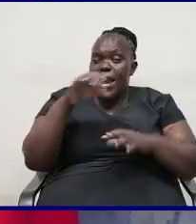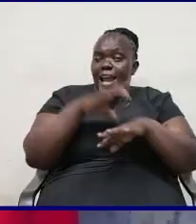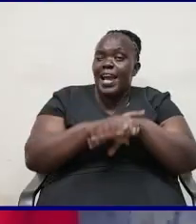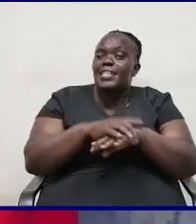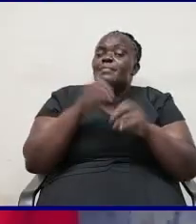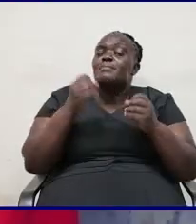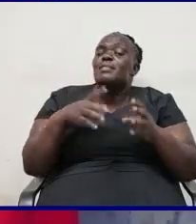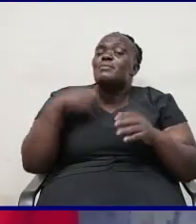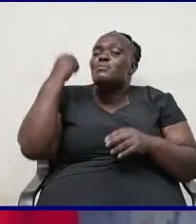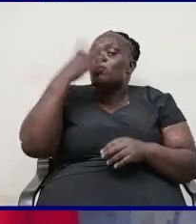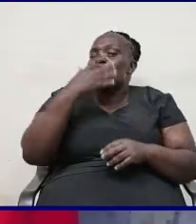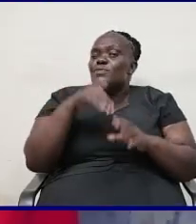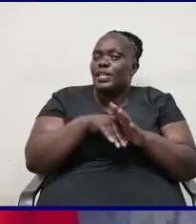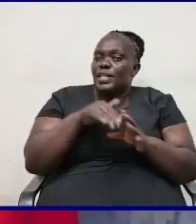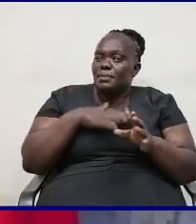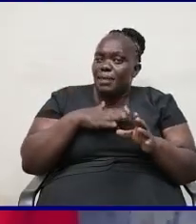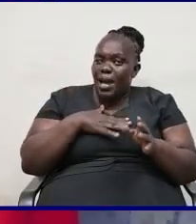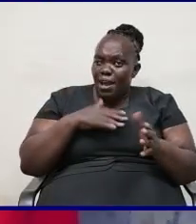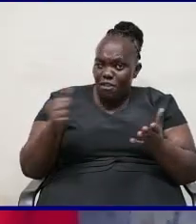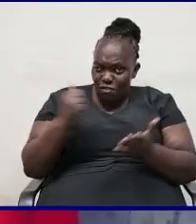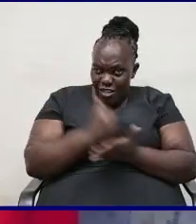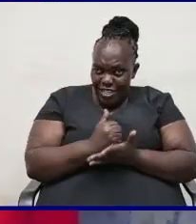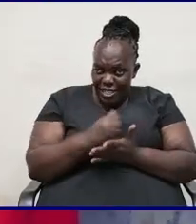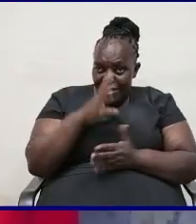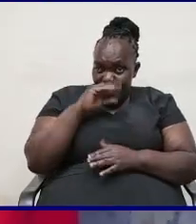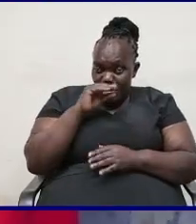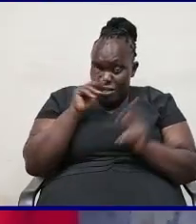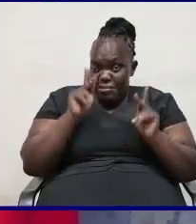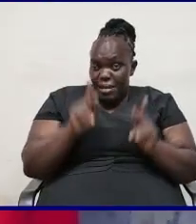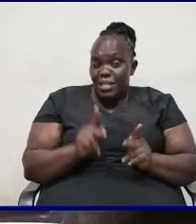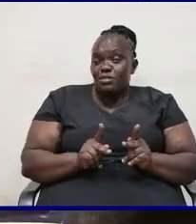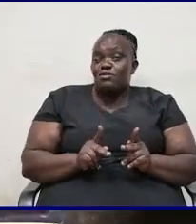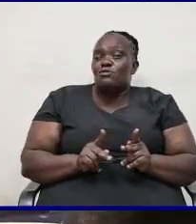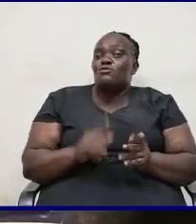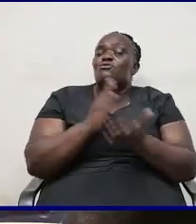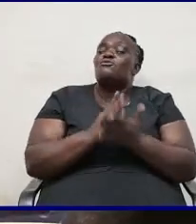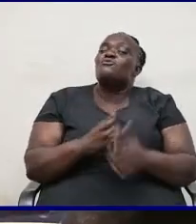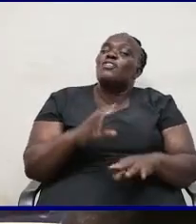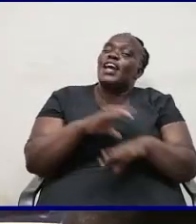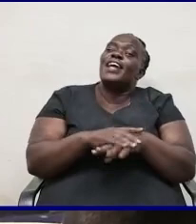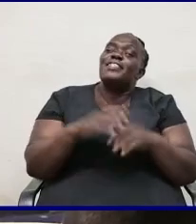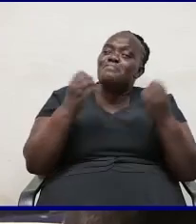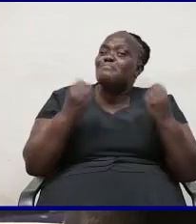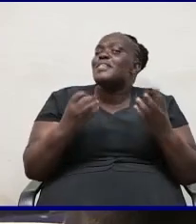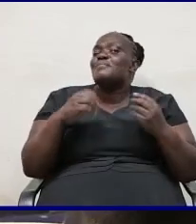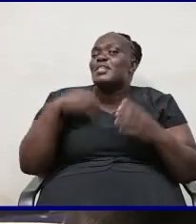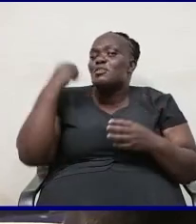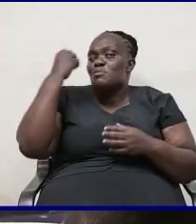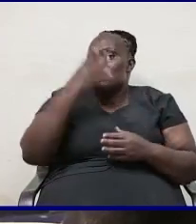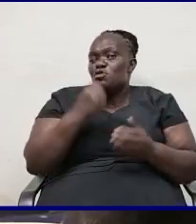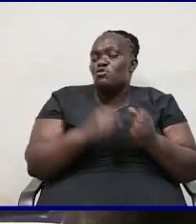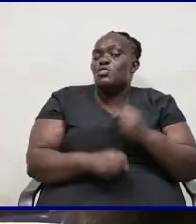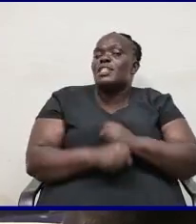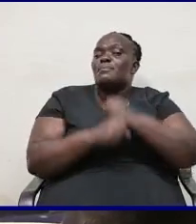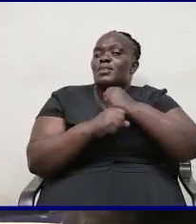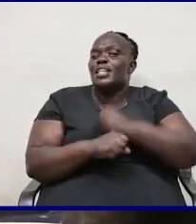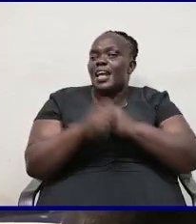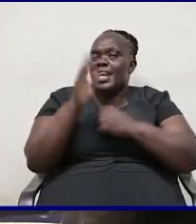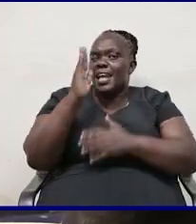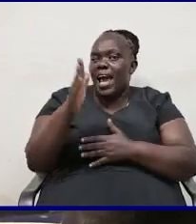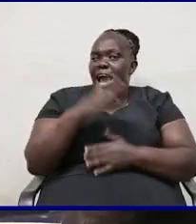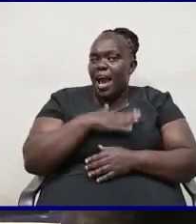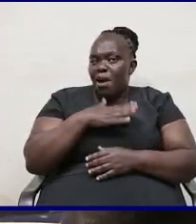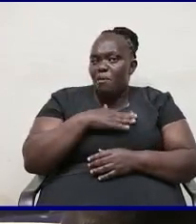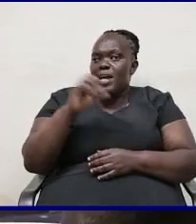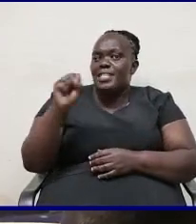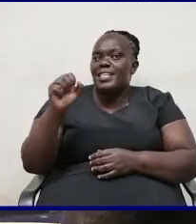receiving so many beauties in my office, Mheshimiwa Spox. Oh, really? Yes, I've been receiving, and we have been supporting them indirectly through